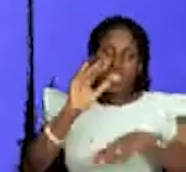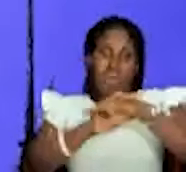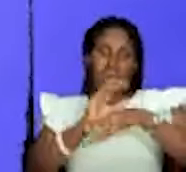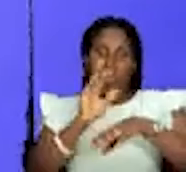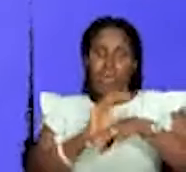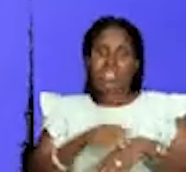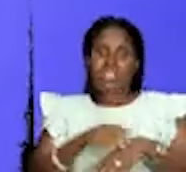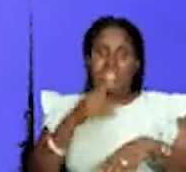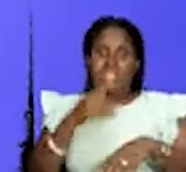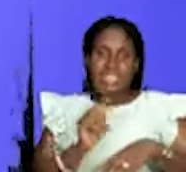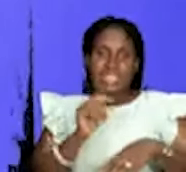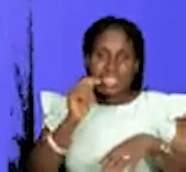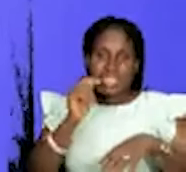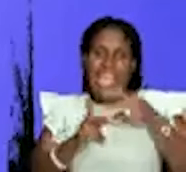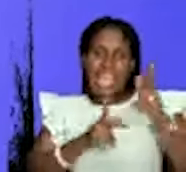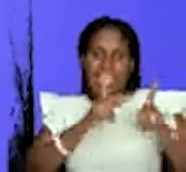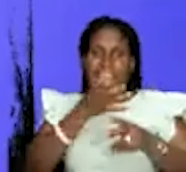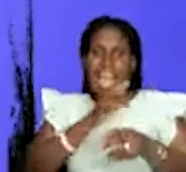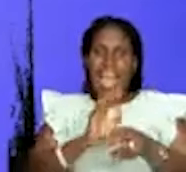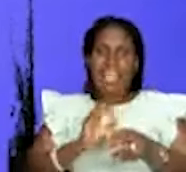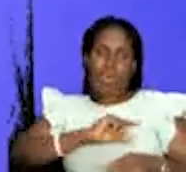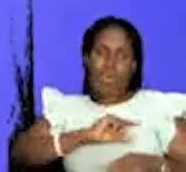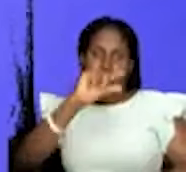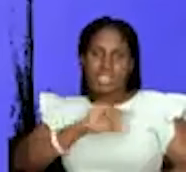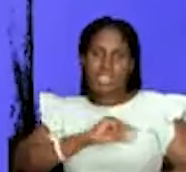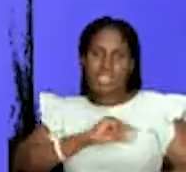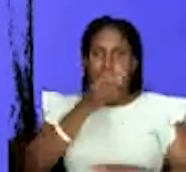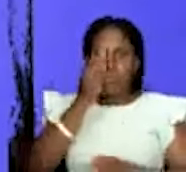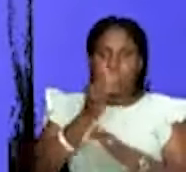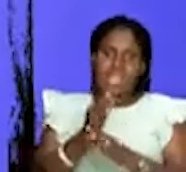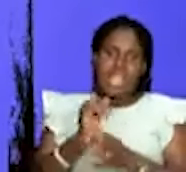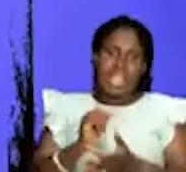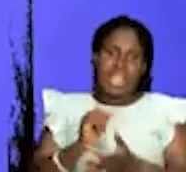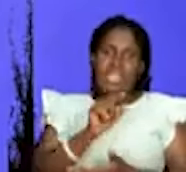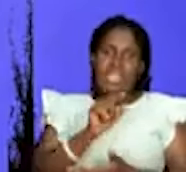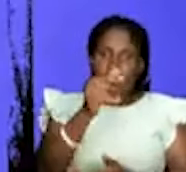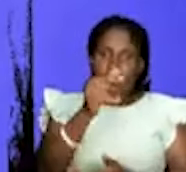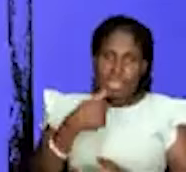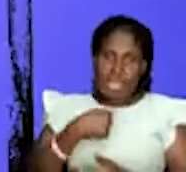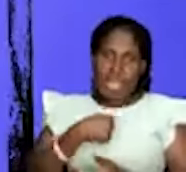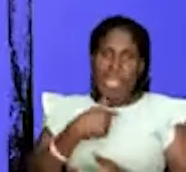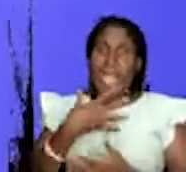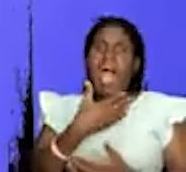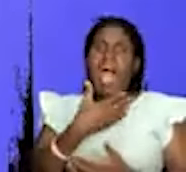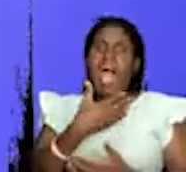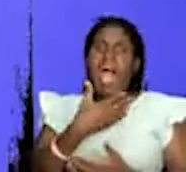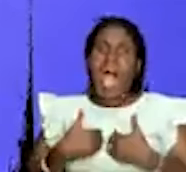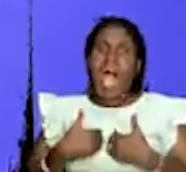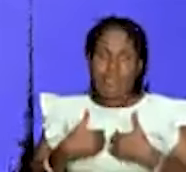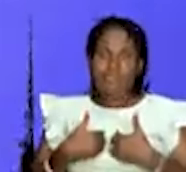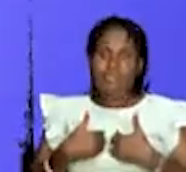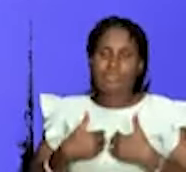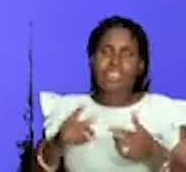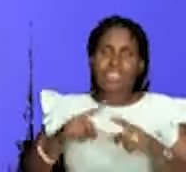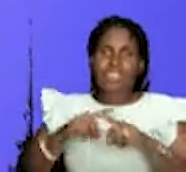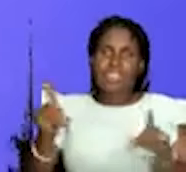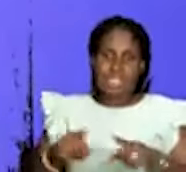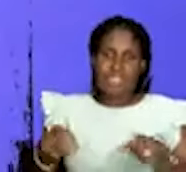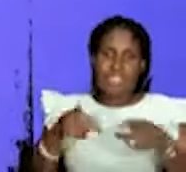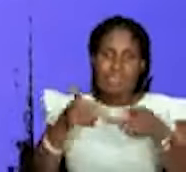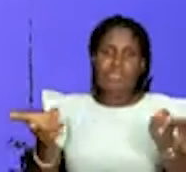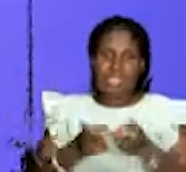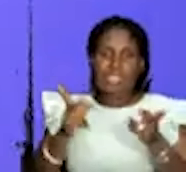the quality of faith that you and I possess. Hallelujah. Several places in scripture